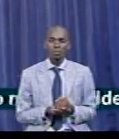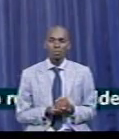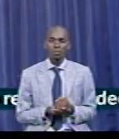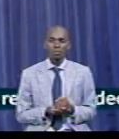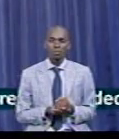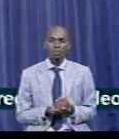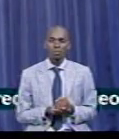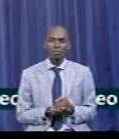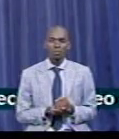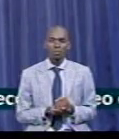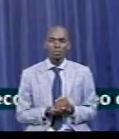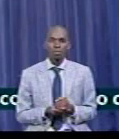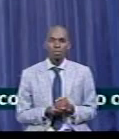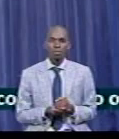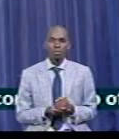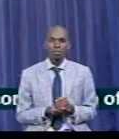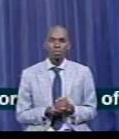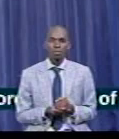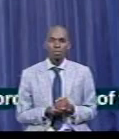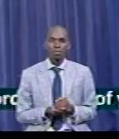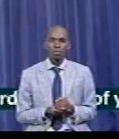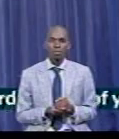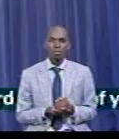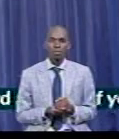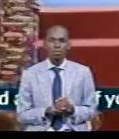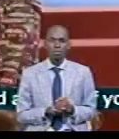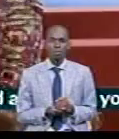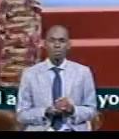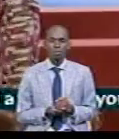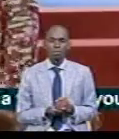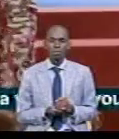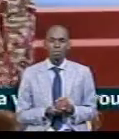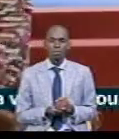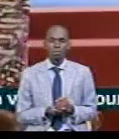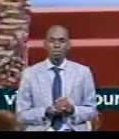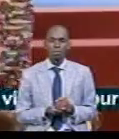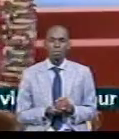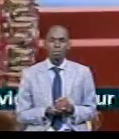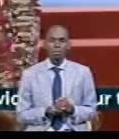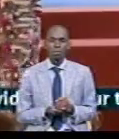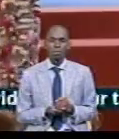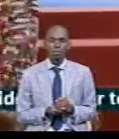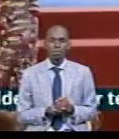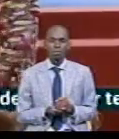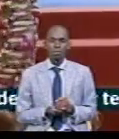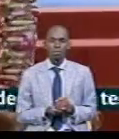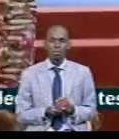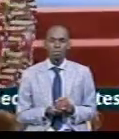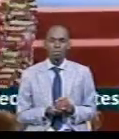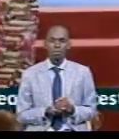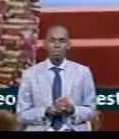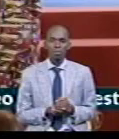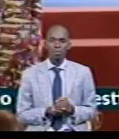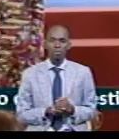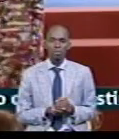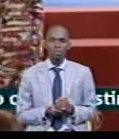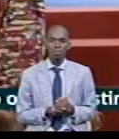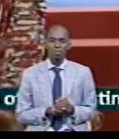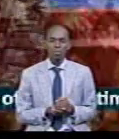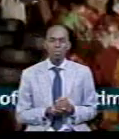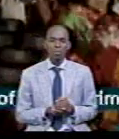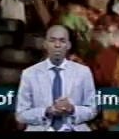Mensano, Matimia Pajacosro, made the above form, Mensanin, I knew of you, I mean to me, yes, sir.